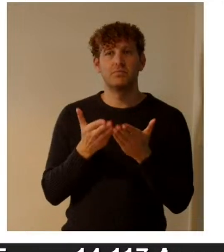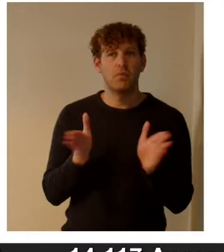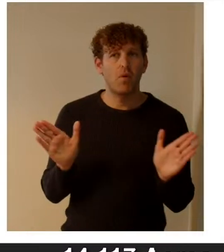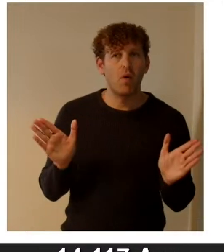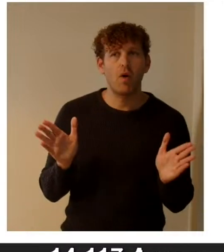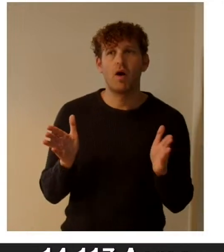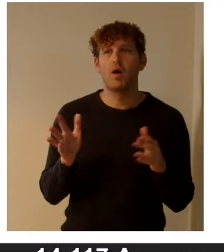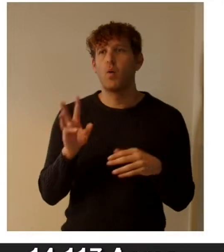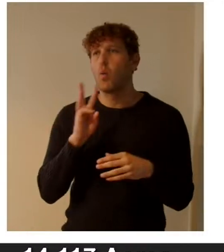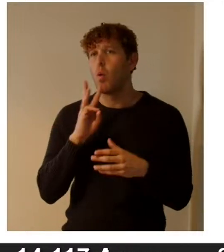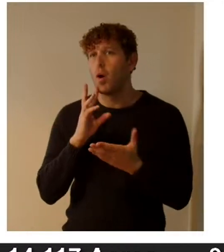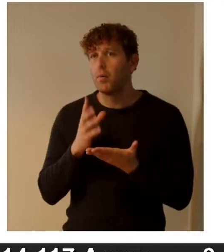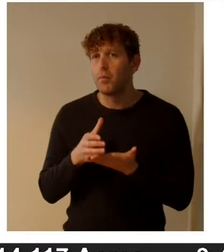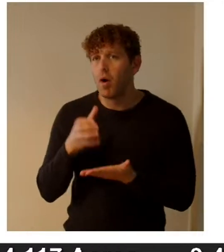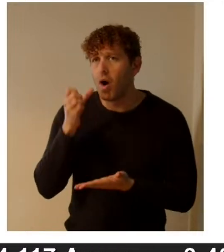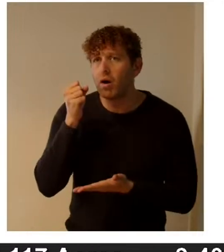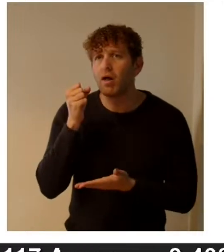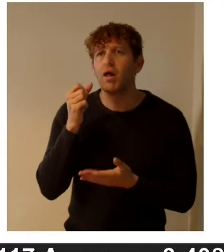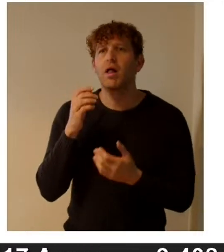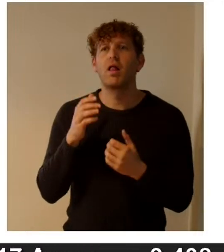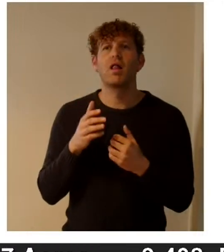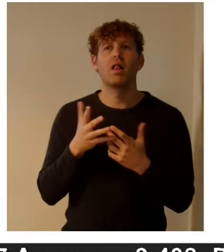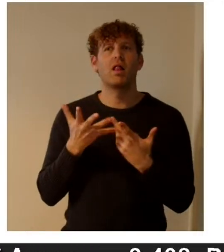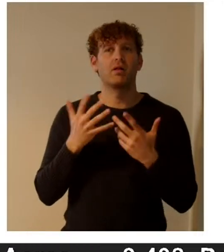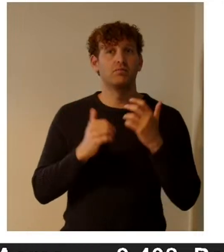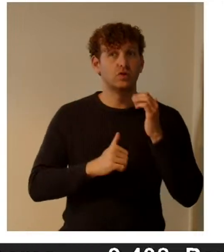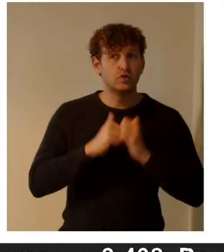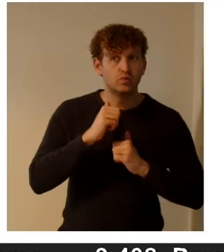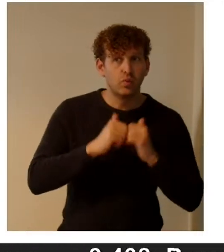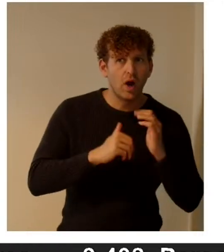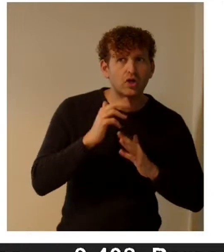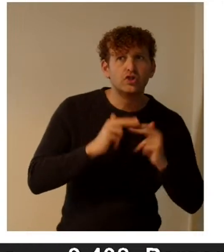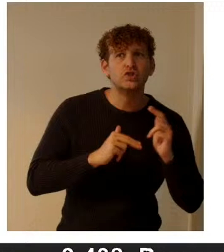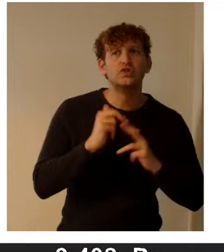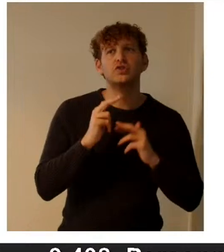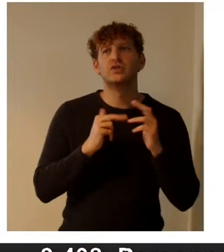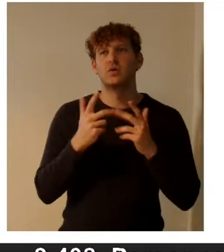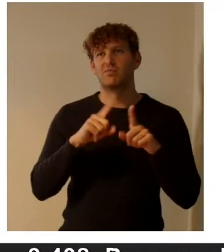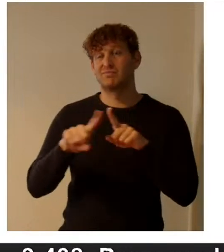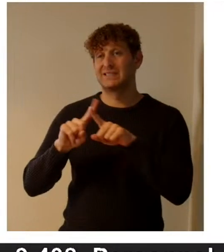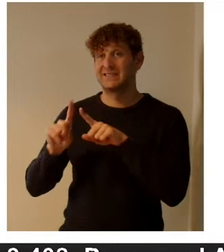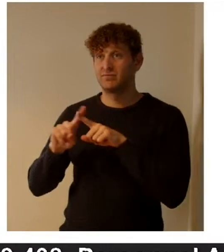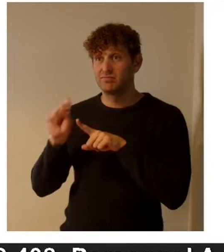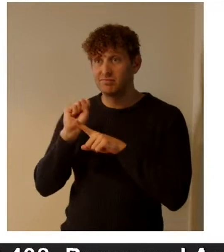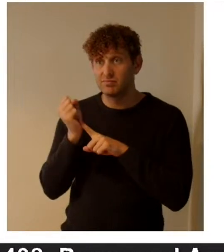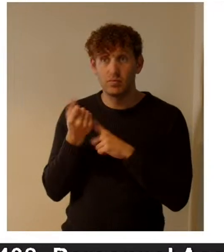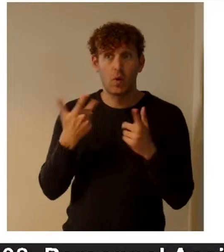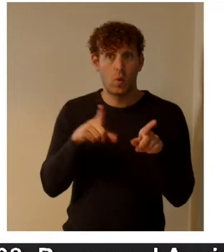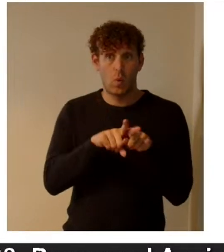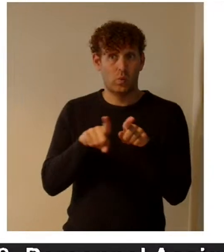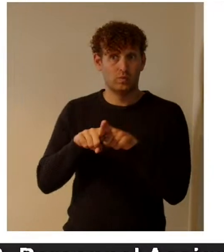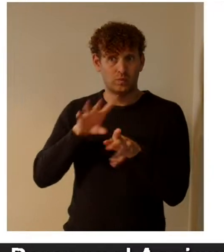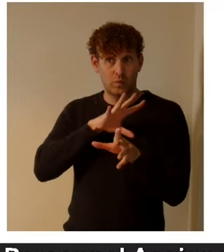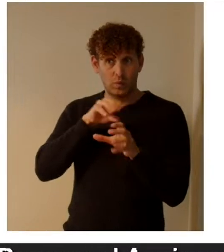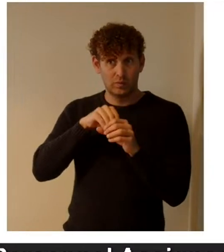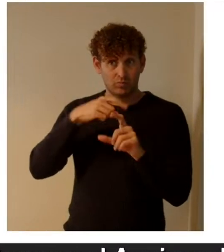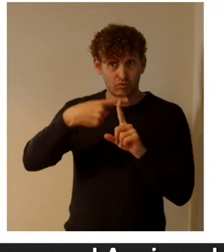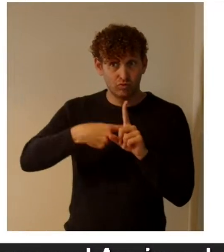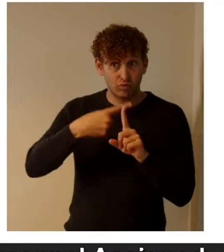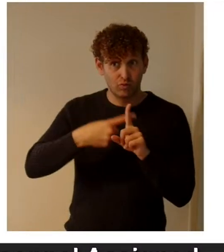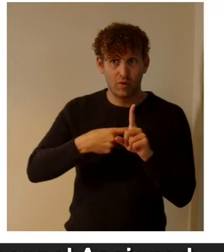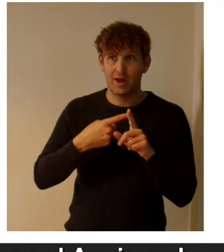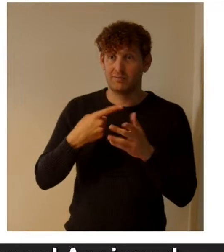water, something as large as construction, or in many cases like this, rent, prices cannot be raised more